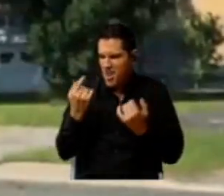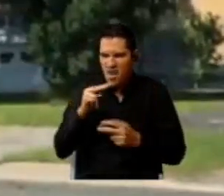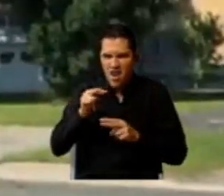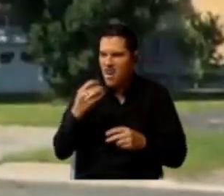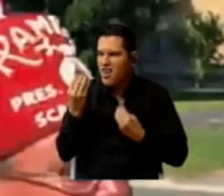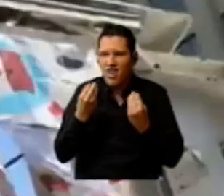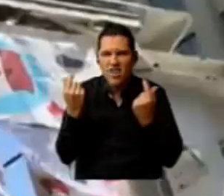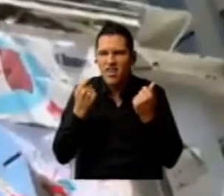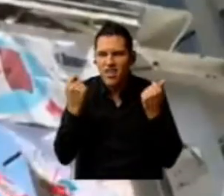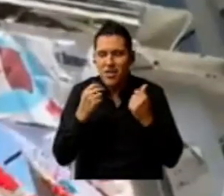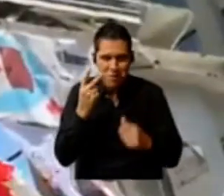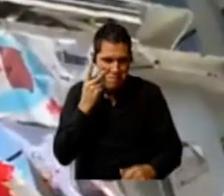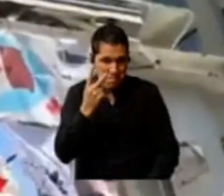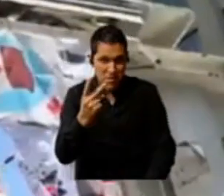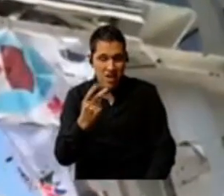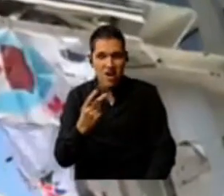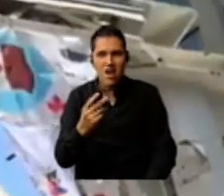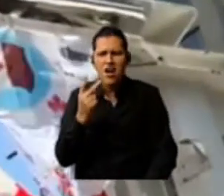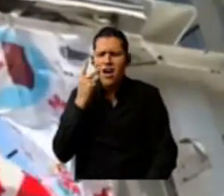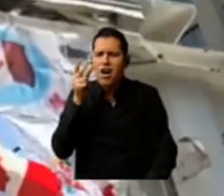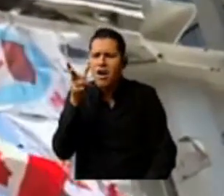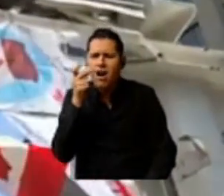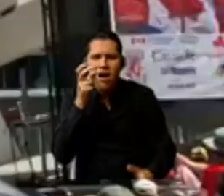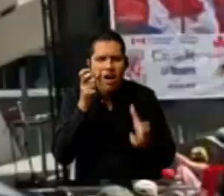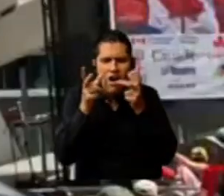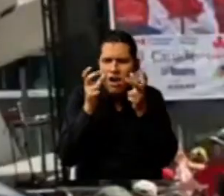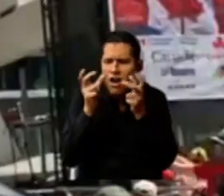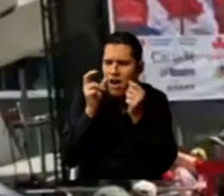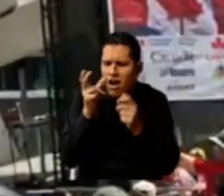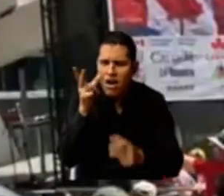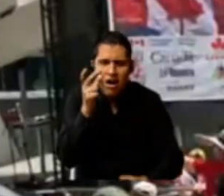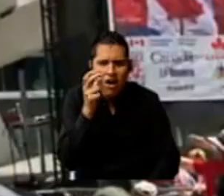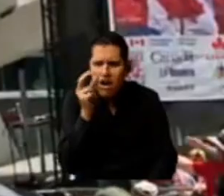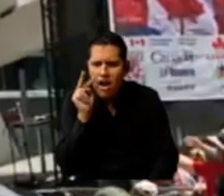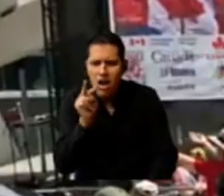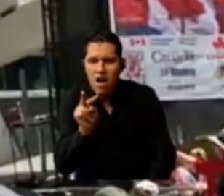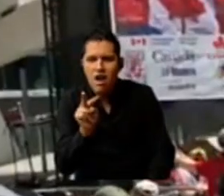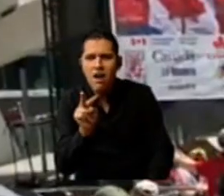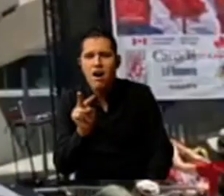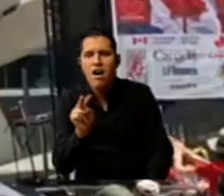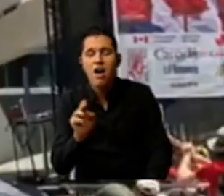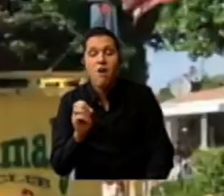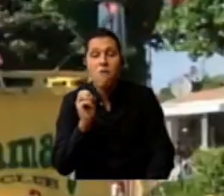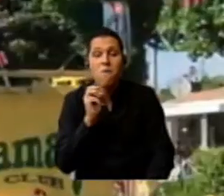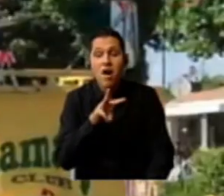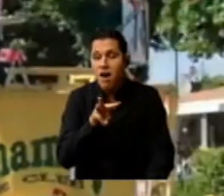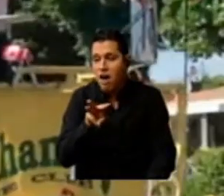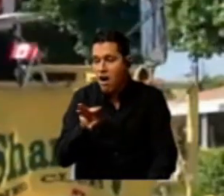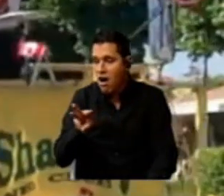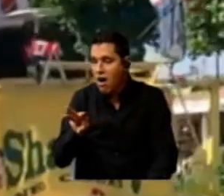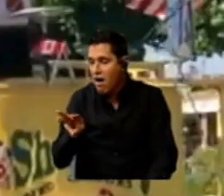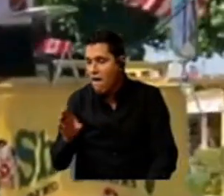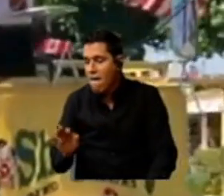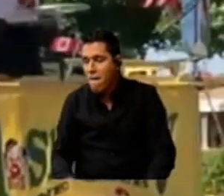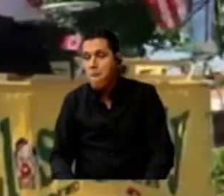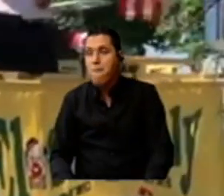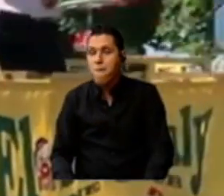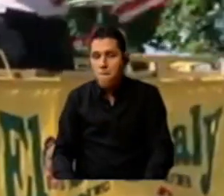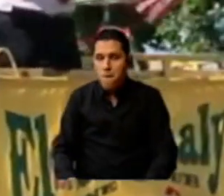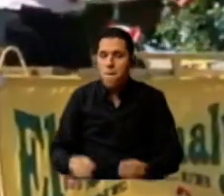Let's take a look. Vamos a observar, Charlotte. Let's take a look. Wow, they have